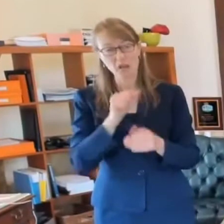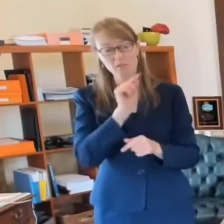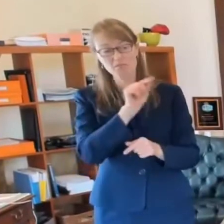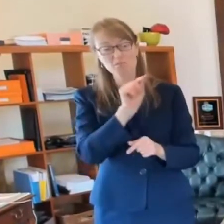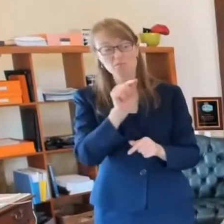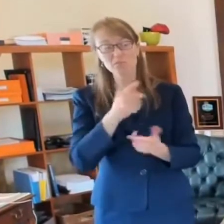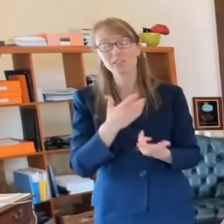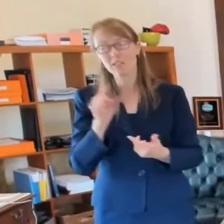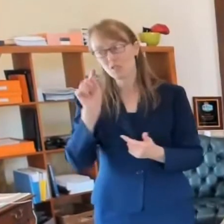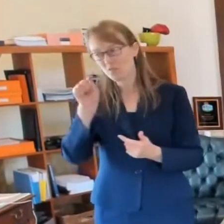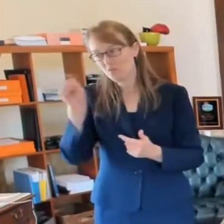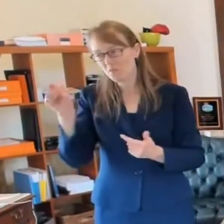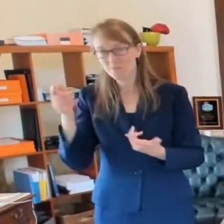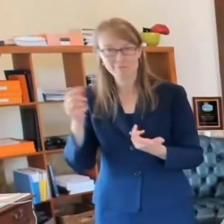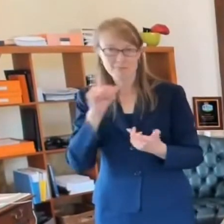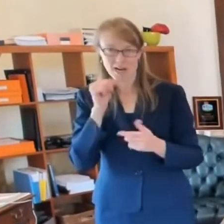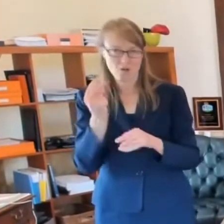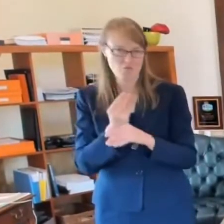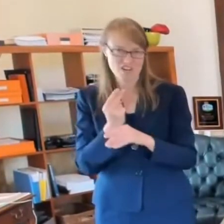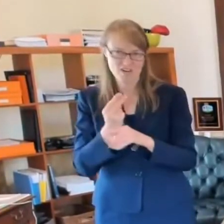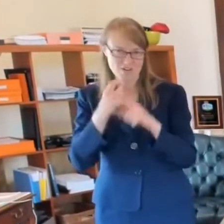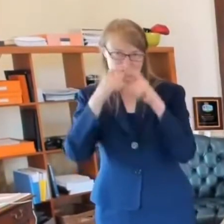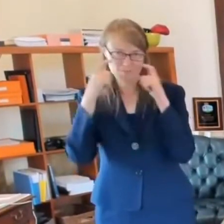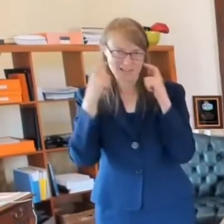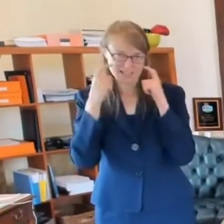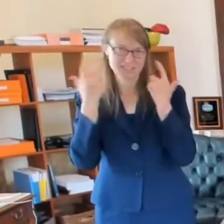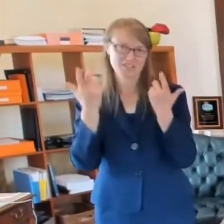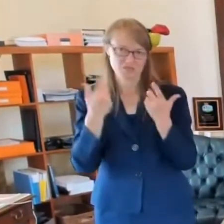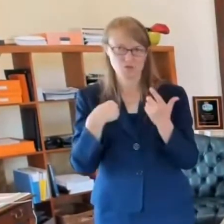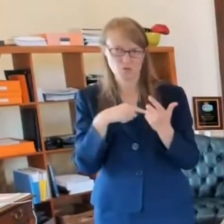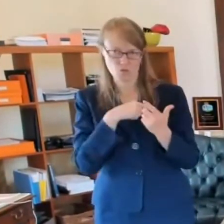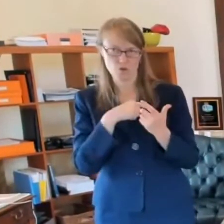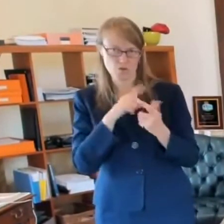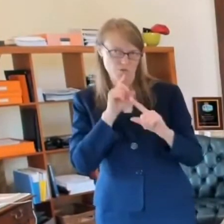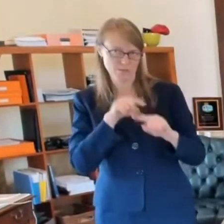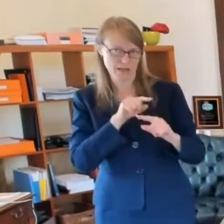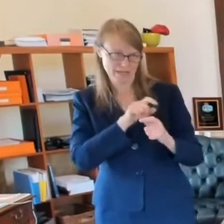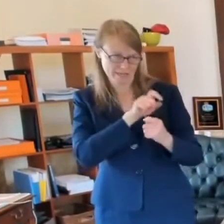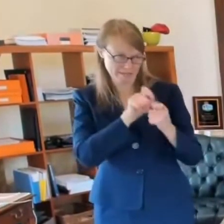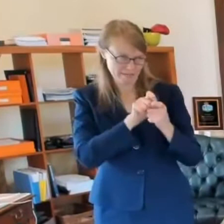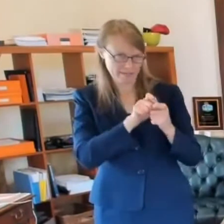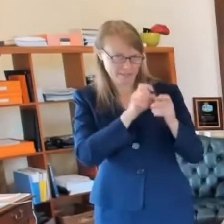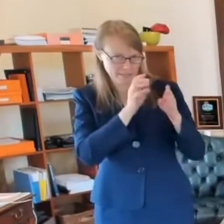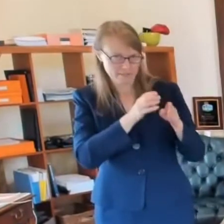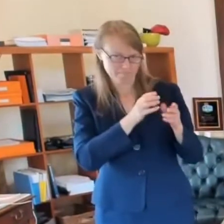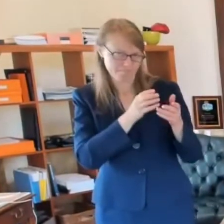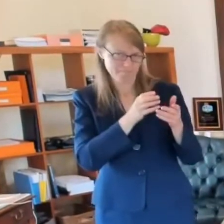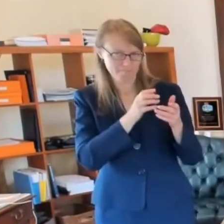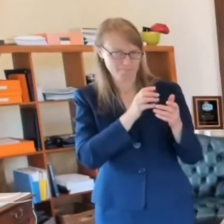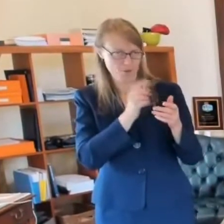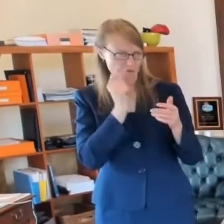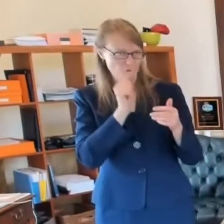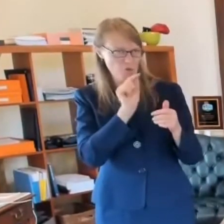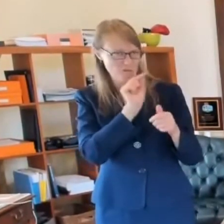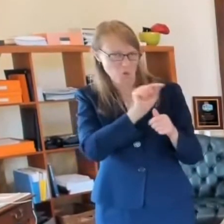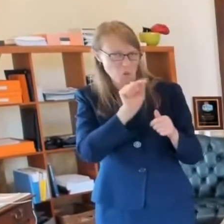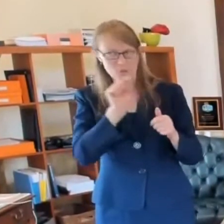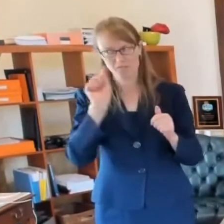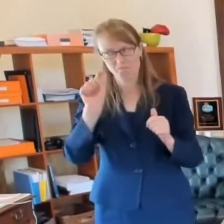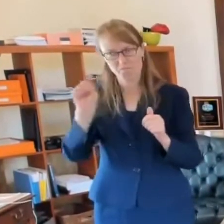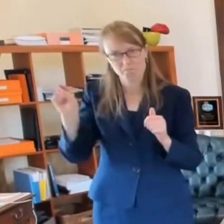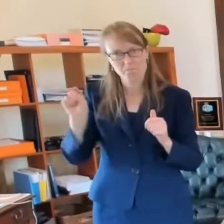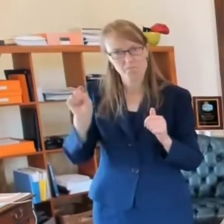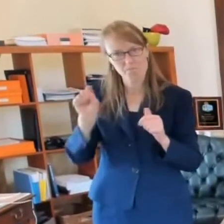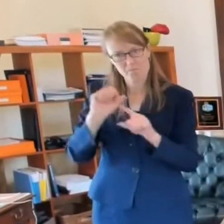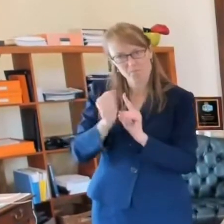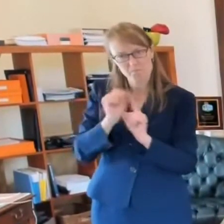a surgical approach to this. We got a question about schools, Mayor. Michelle's question is, how is the city help schools, or